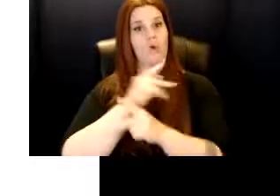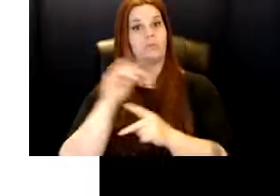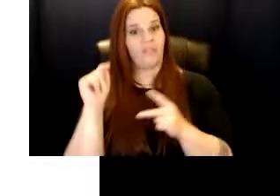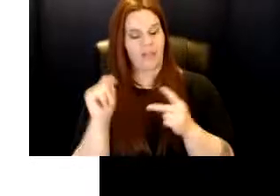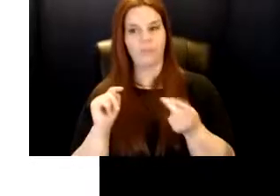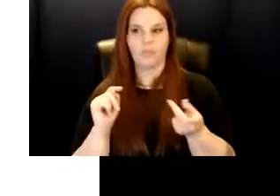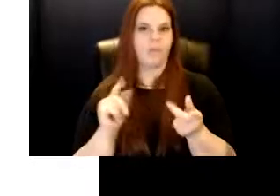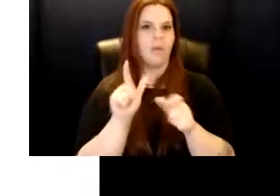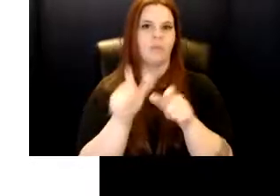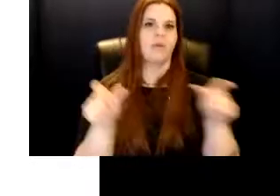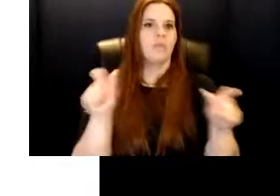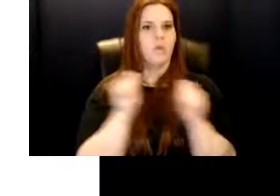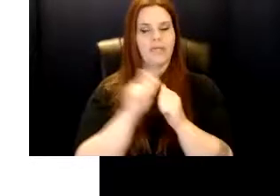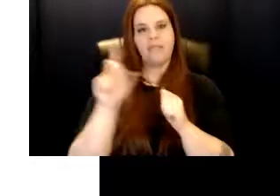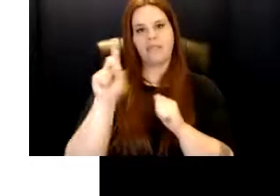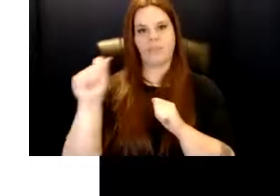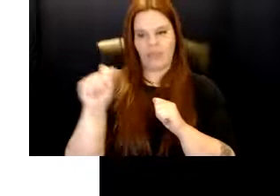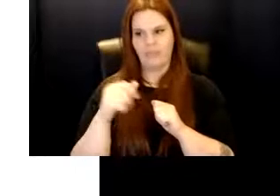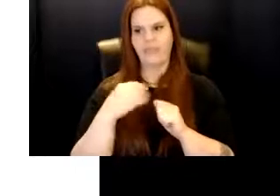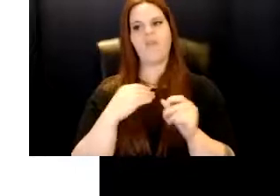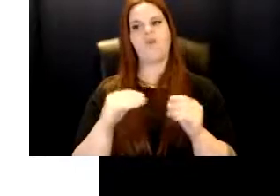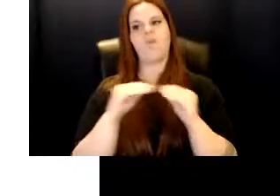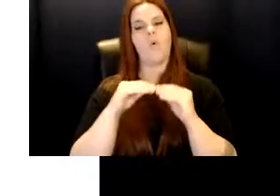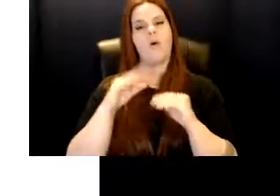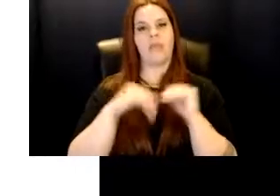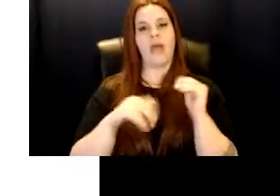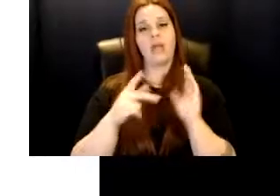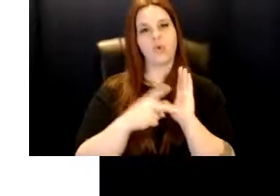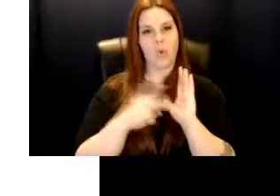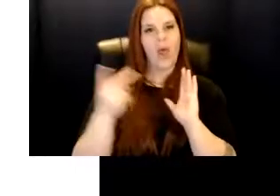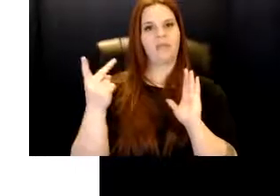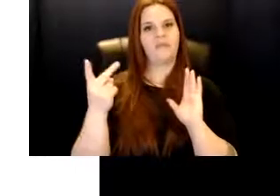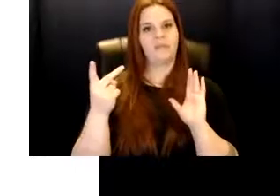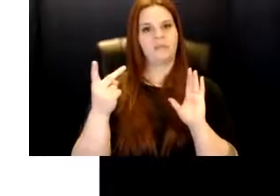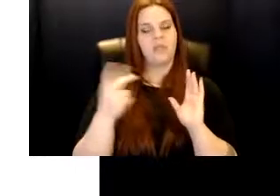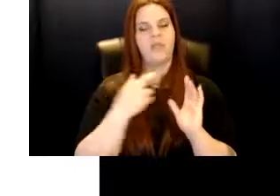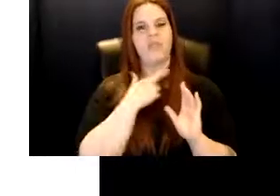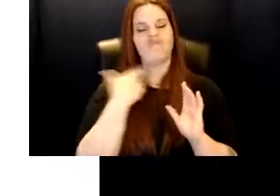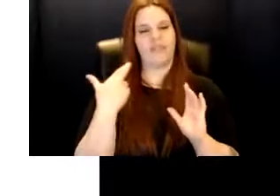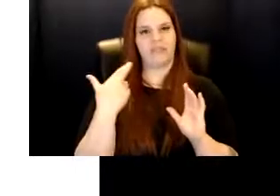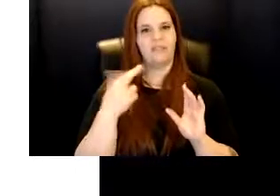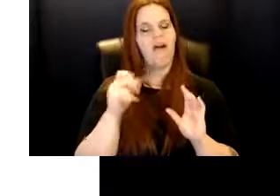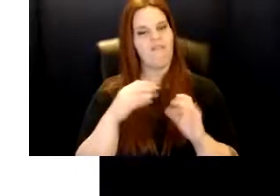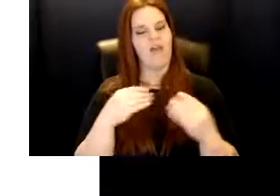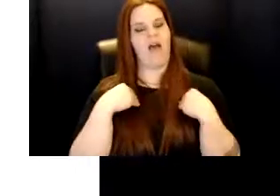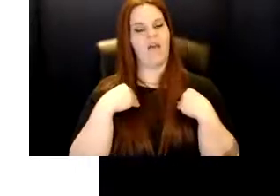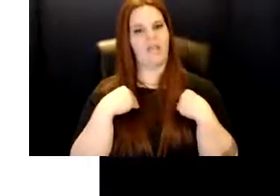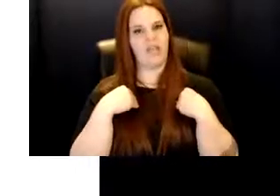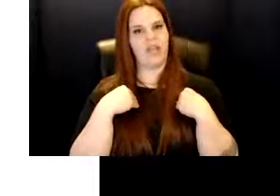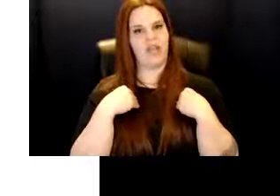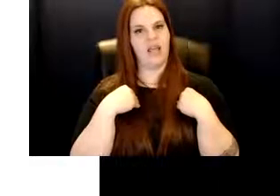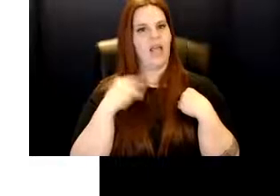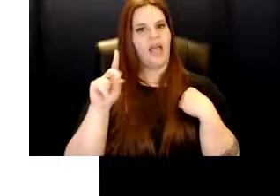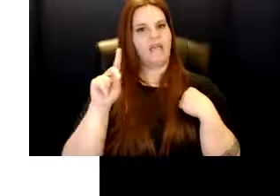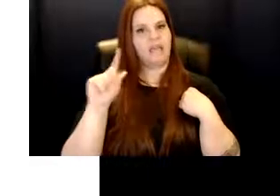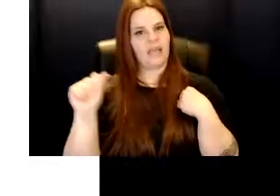that people with disabilities have more than twice the risk of having a disabling